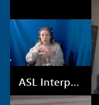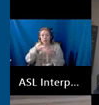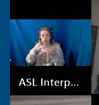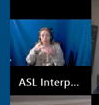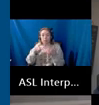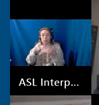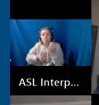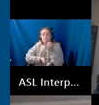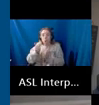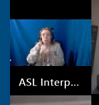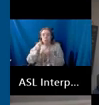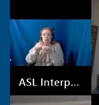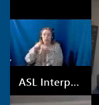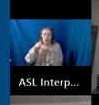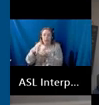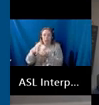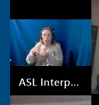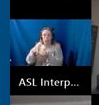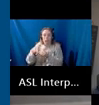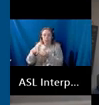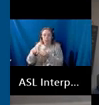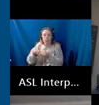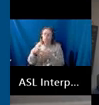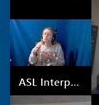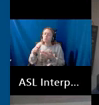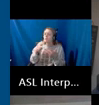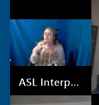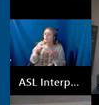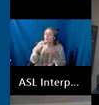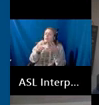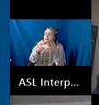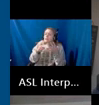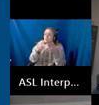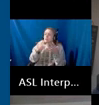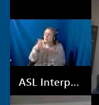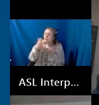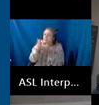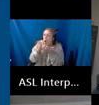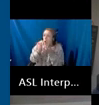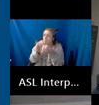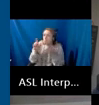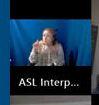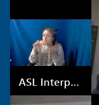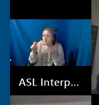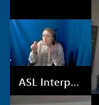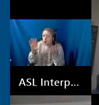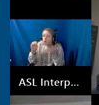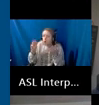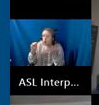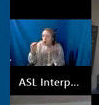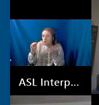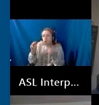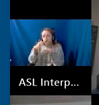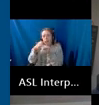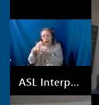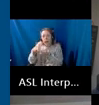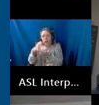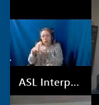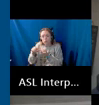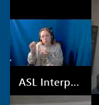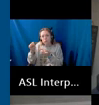websites out there. Not saying there's some .coms that are not reliable, because they are, but I just want us to be